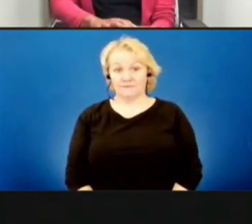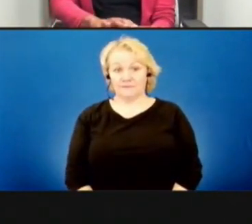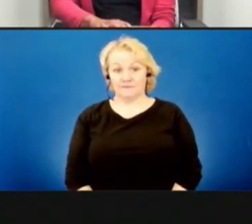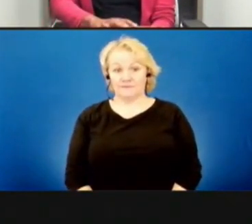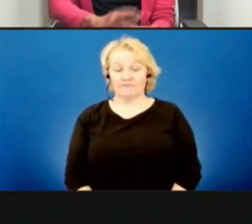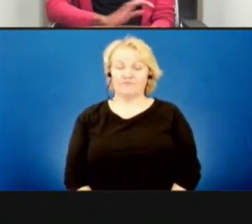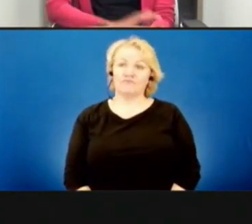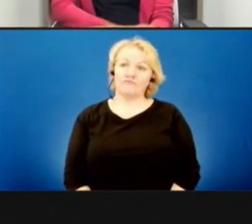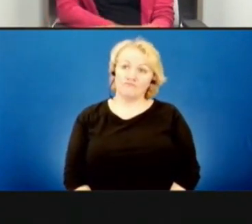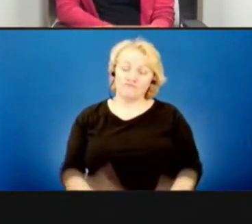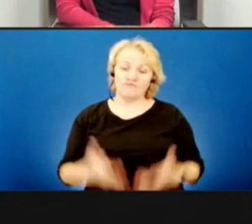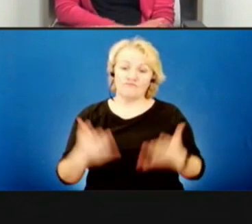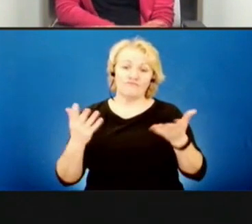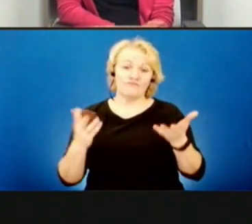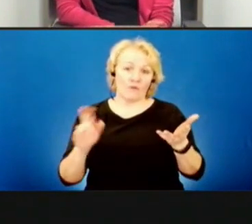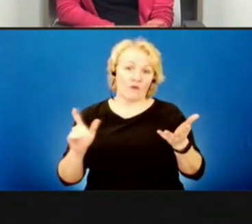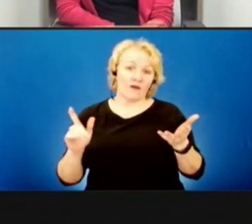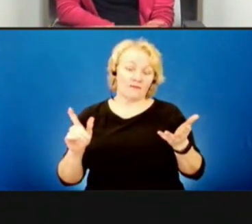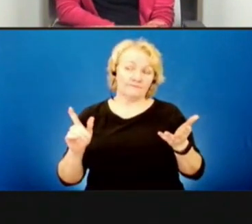Well, our biggest